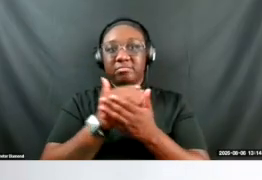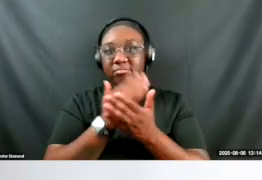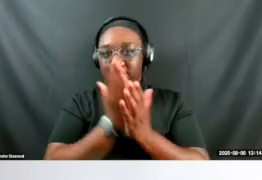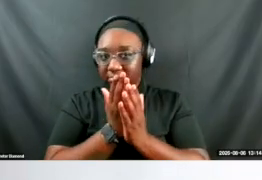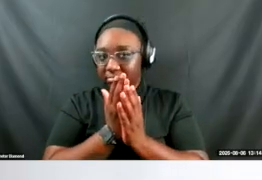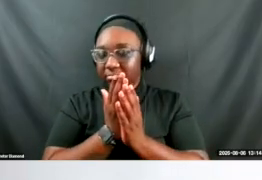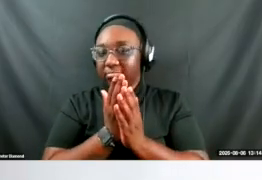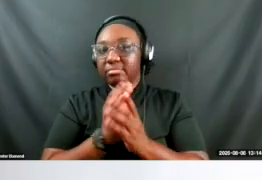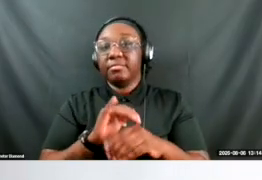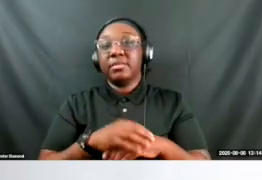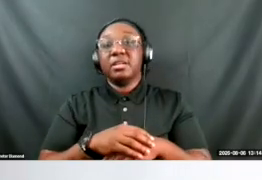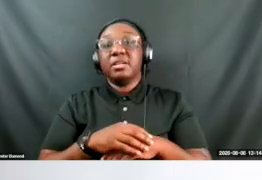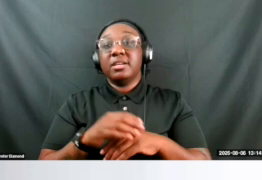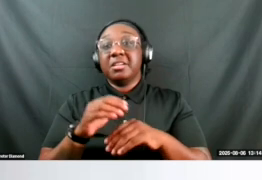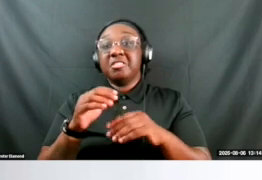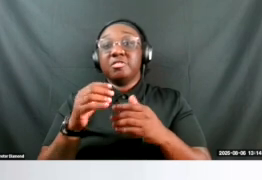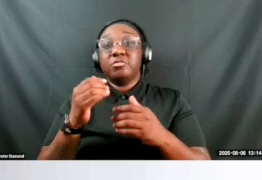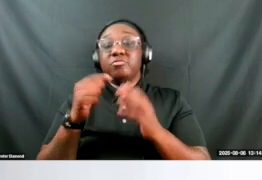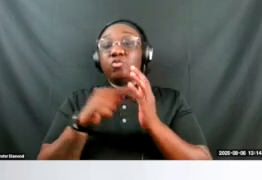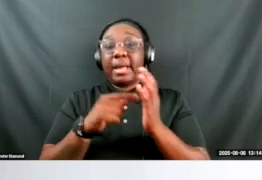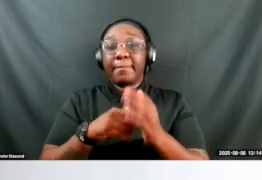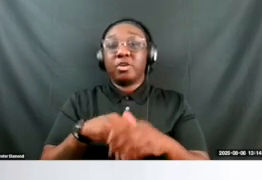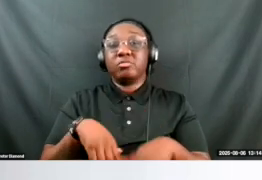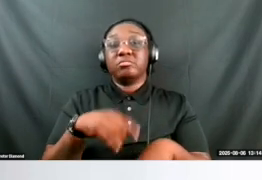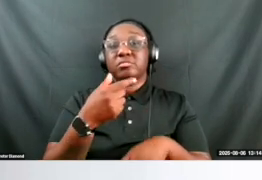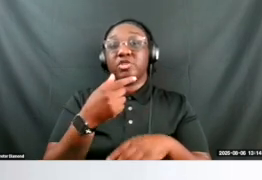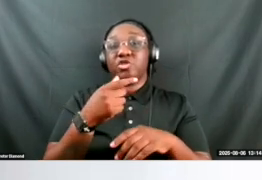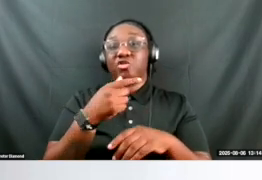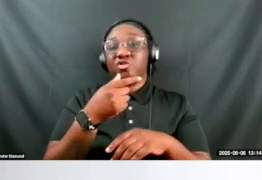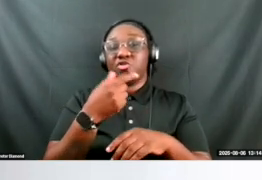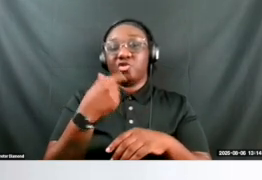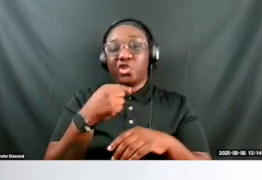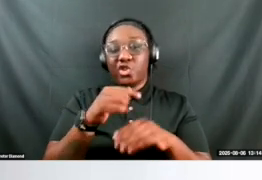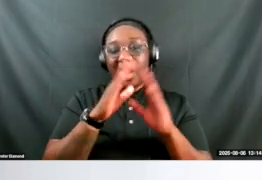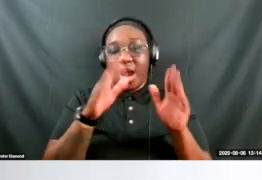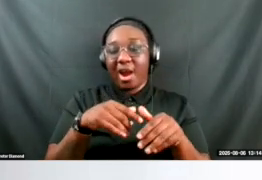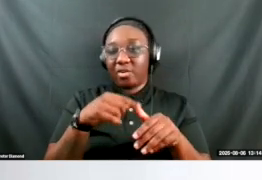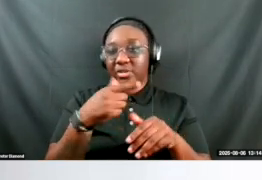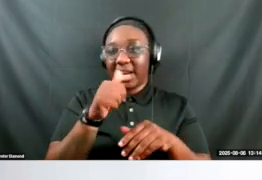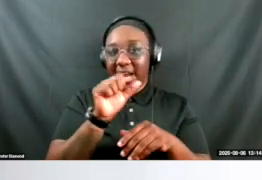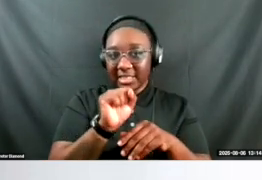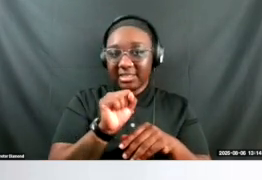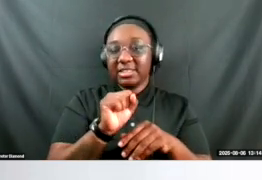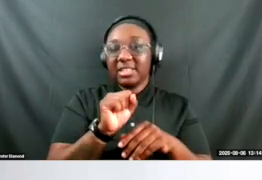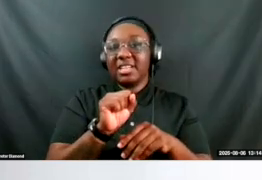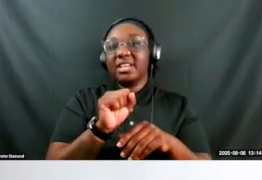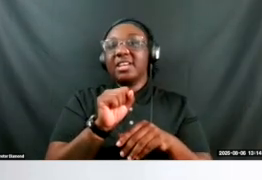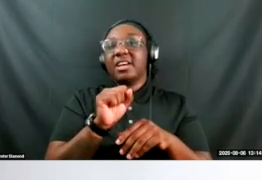previously appropriated. For example, greenhouse gas reduction funds are negotiated up until the end of the legislative